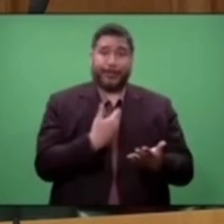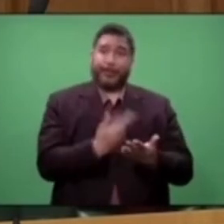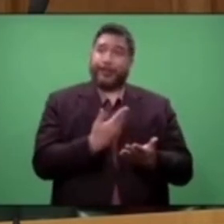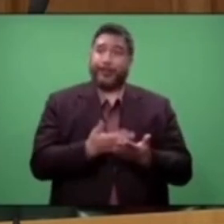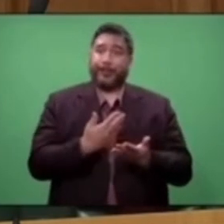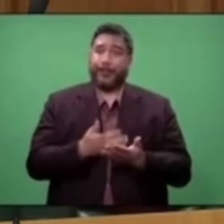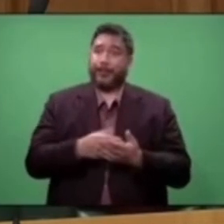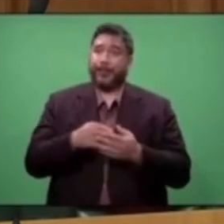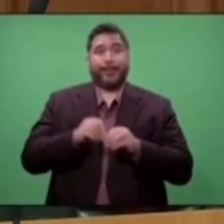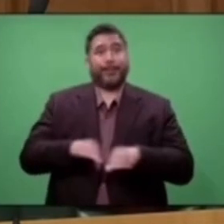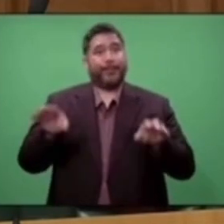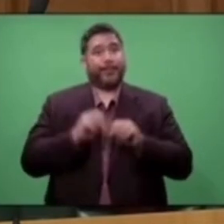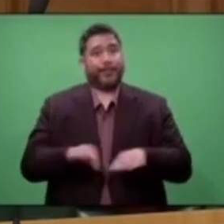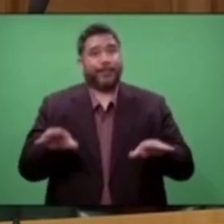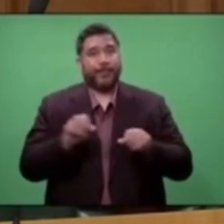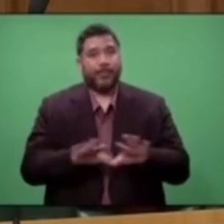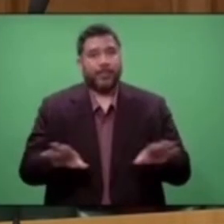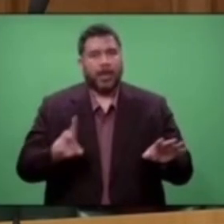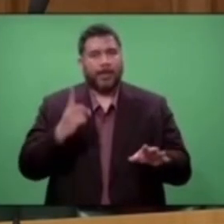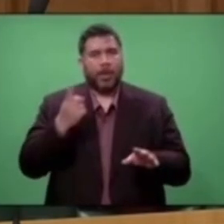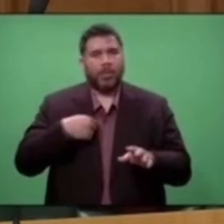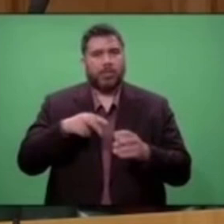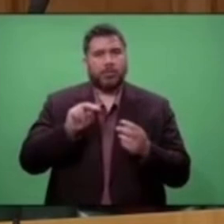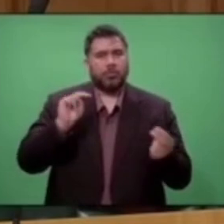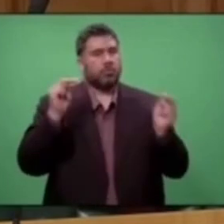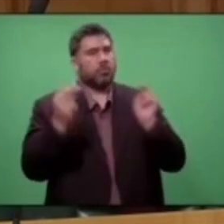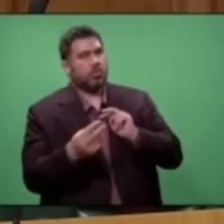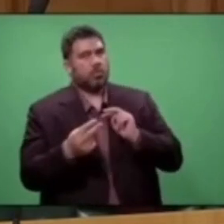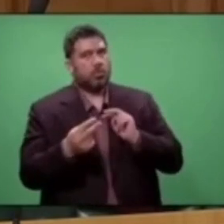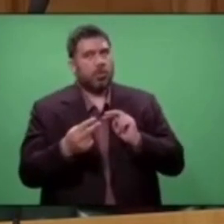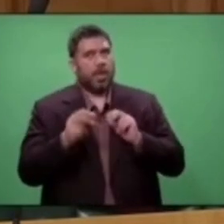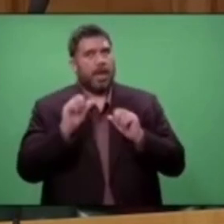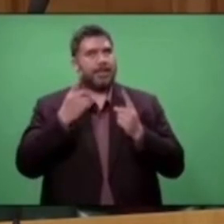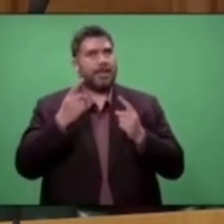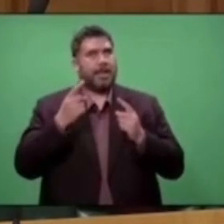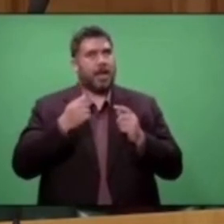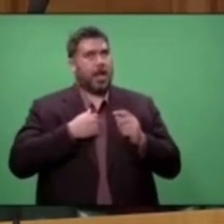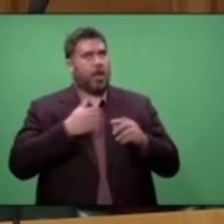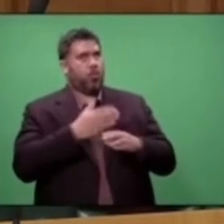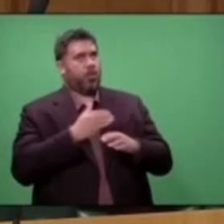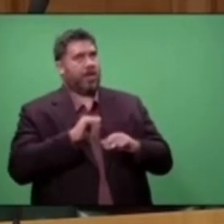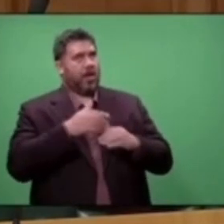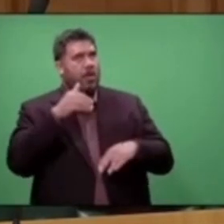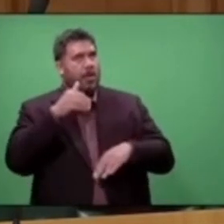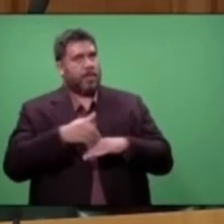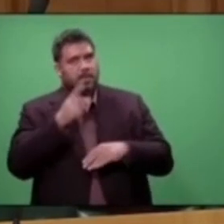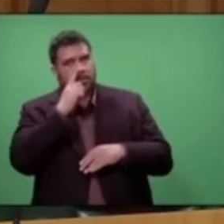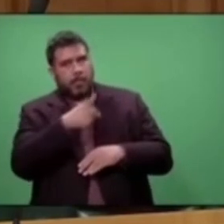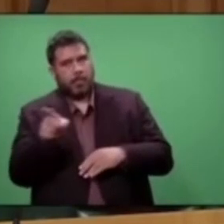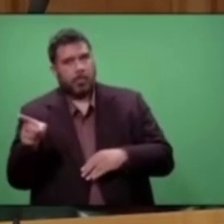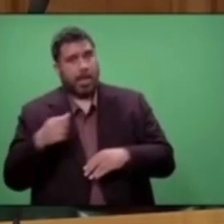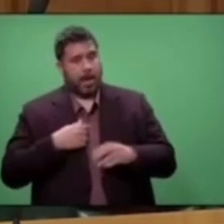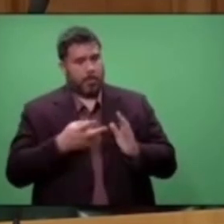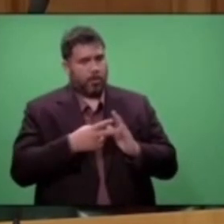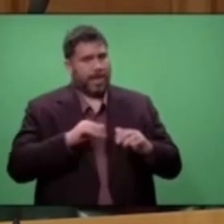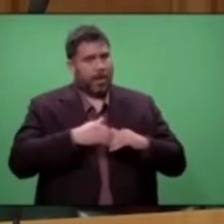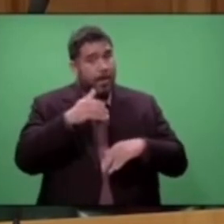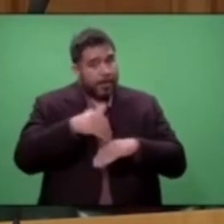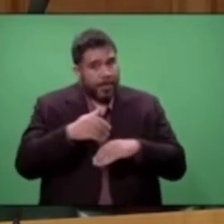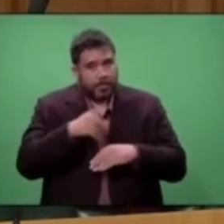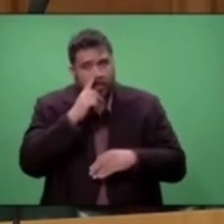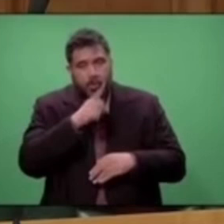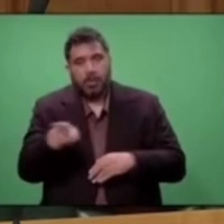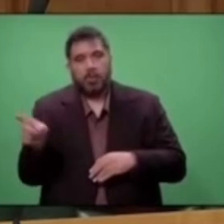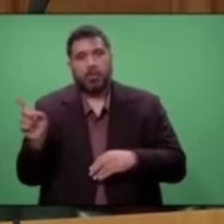the hospital gowns of those we design policies for. Our time in history is both similar and different from the time in